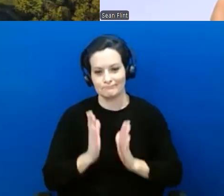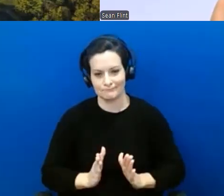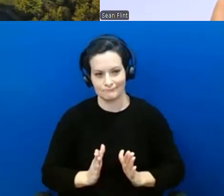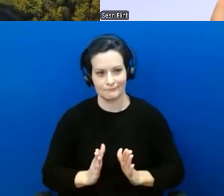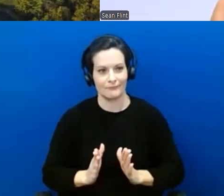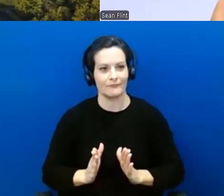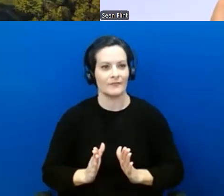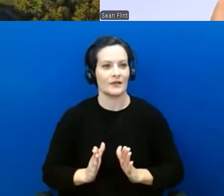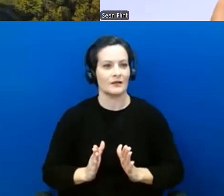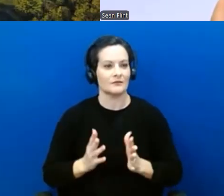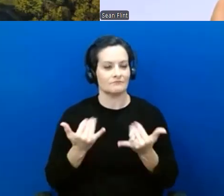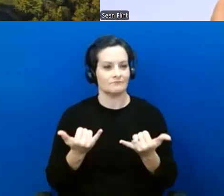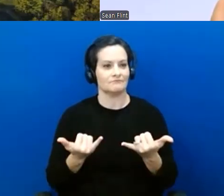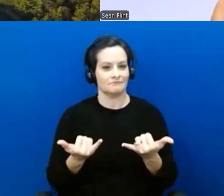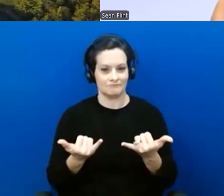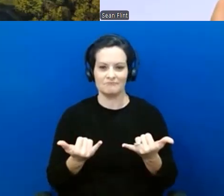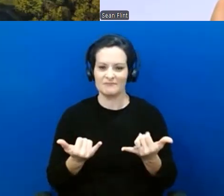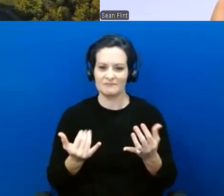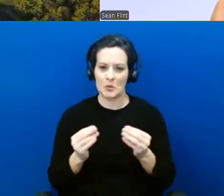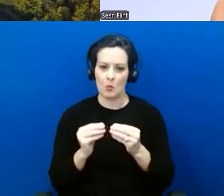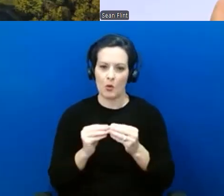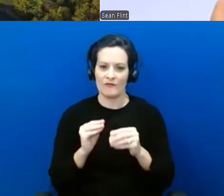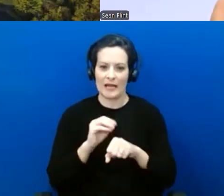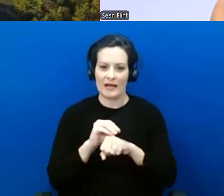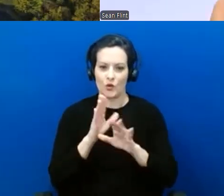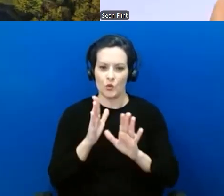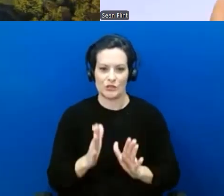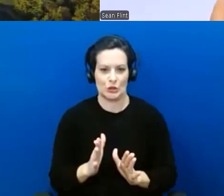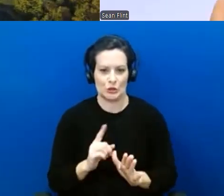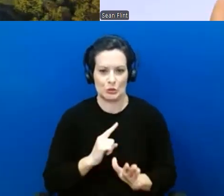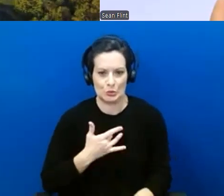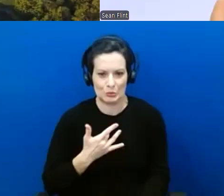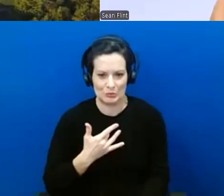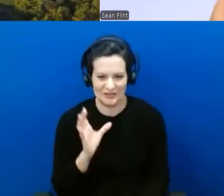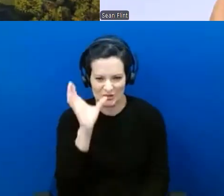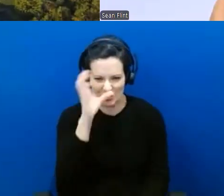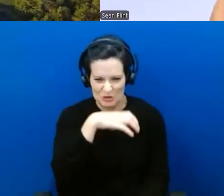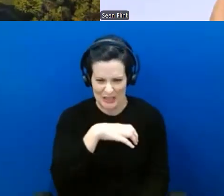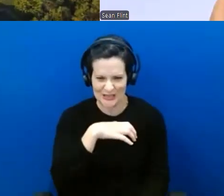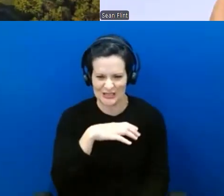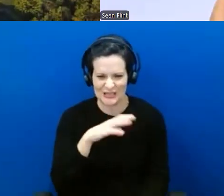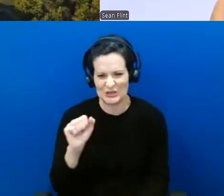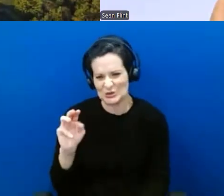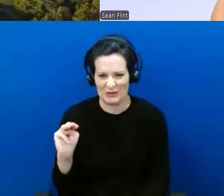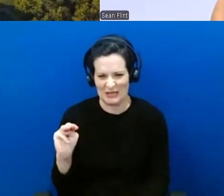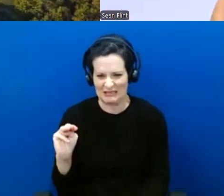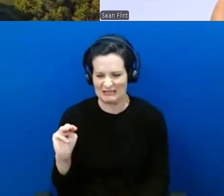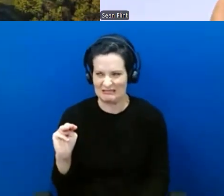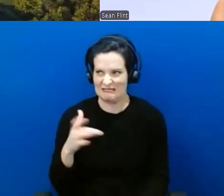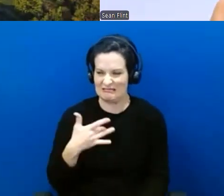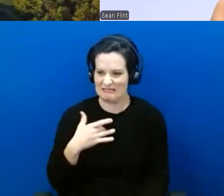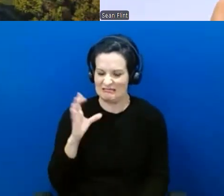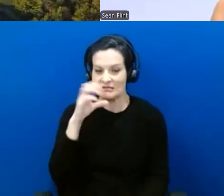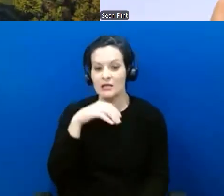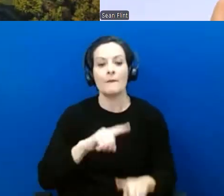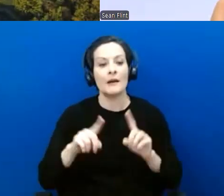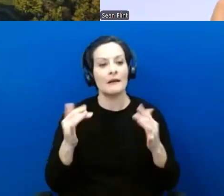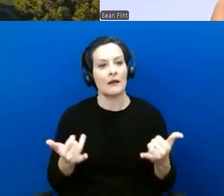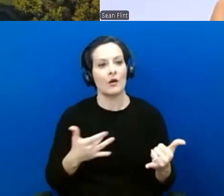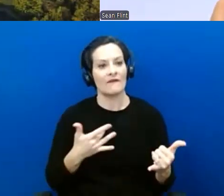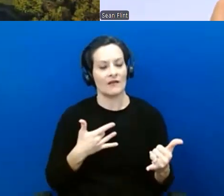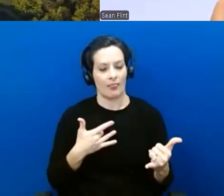into this world now of being an influencer, which is deeply strange. And so I would say that I'm sort of now equal